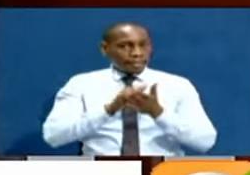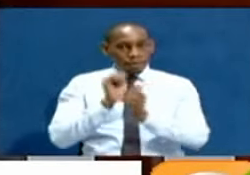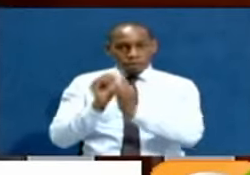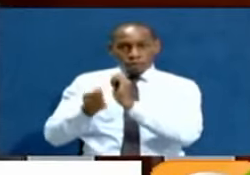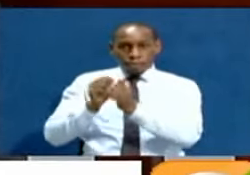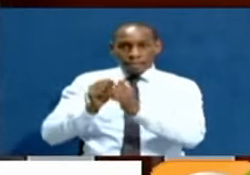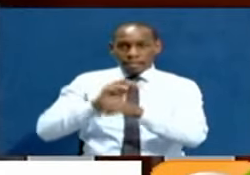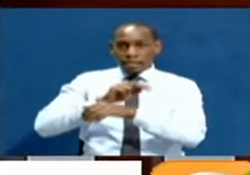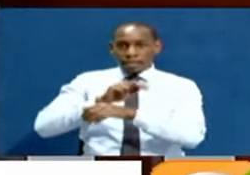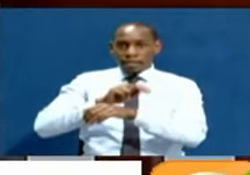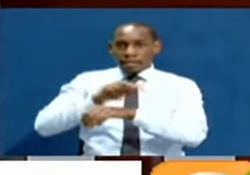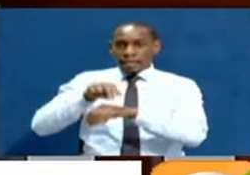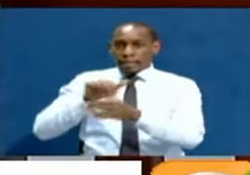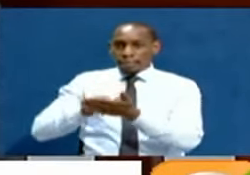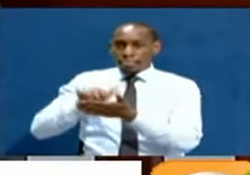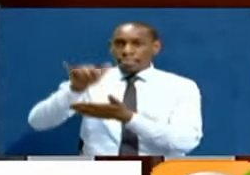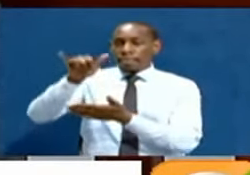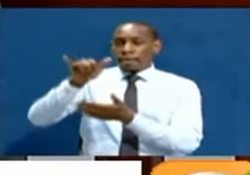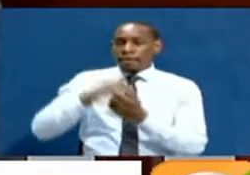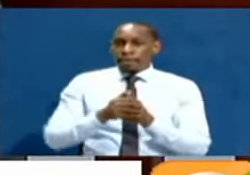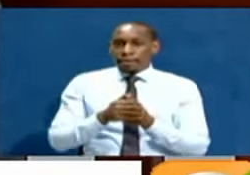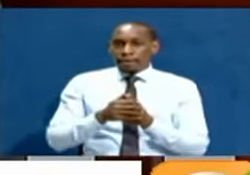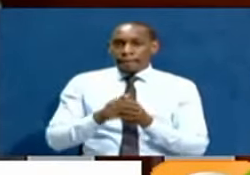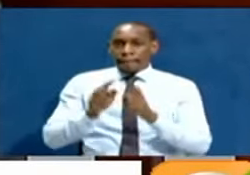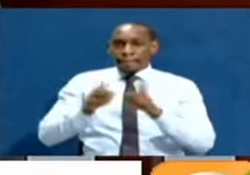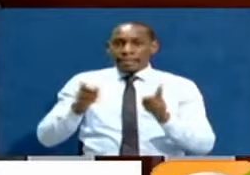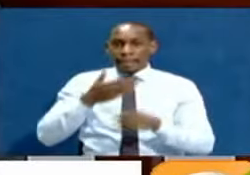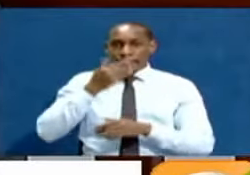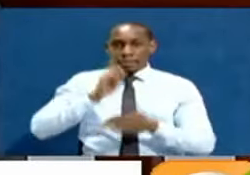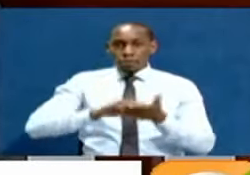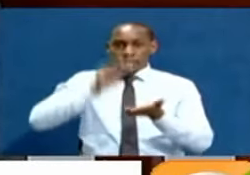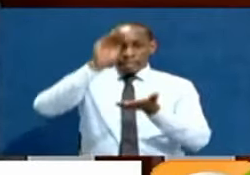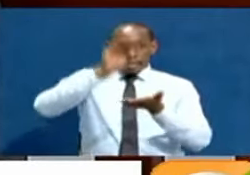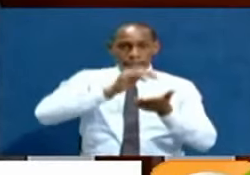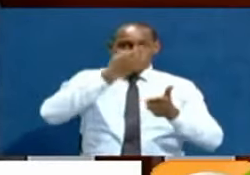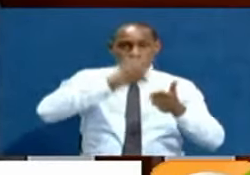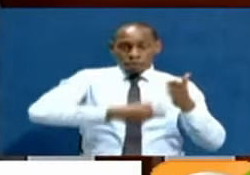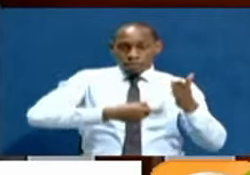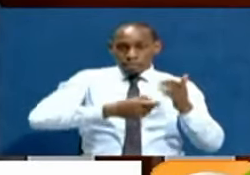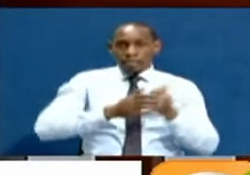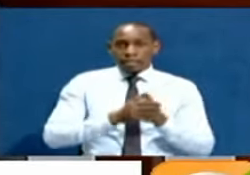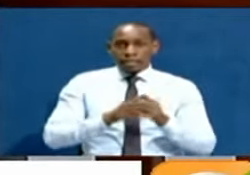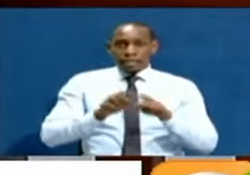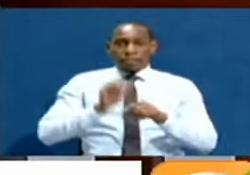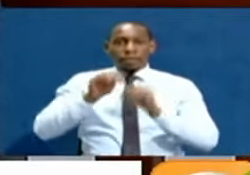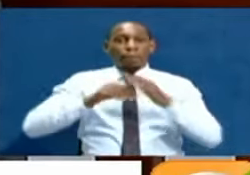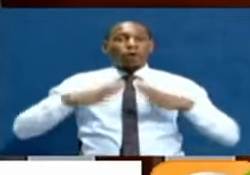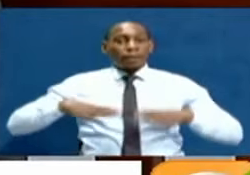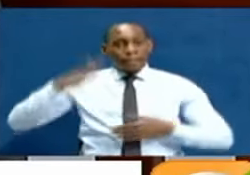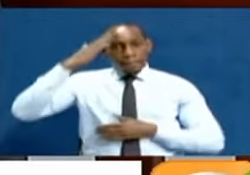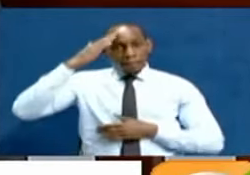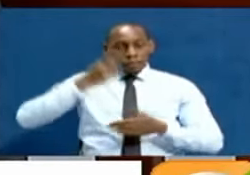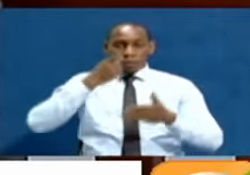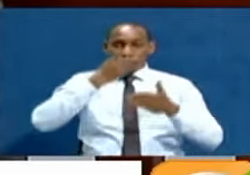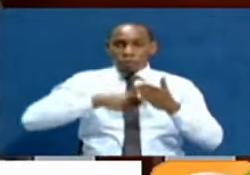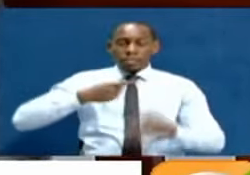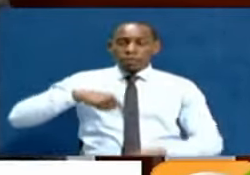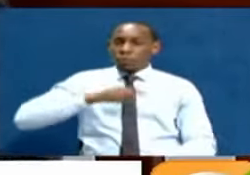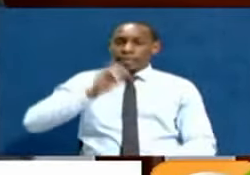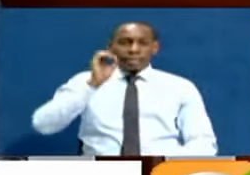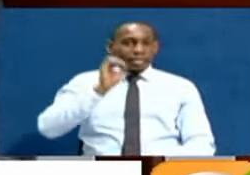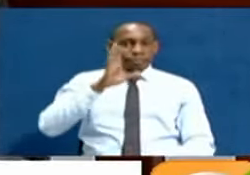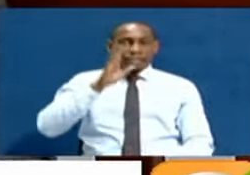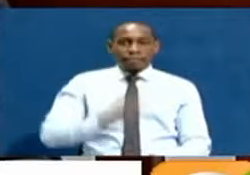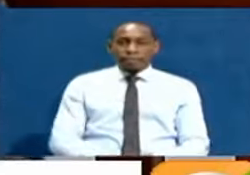against nationalized airlines is not such a big thing, but we need to bring our costs down. And everybody knows what our costs are high. I mean, it's